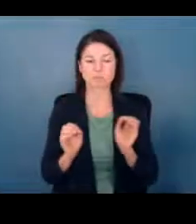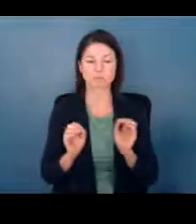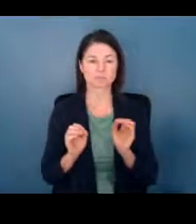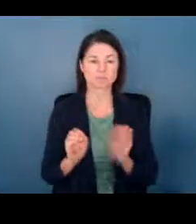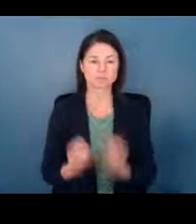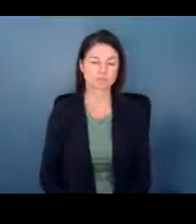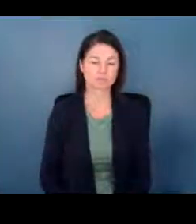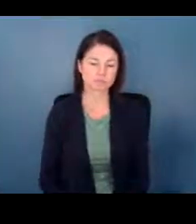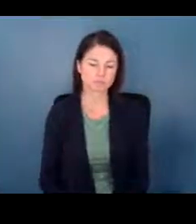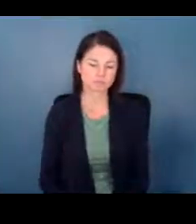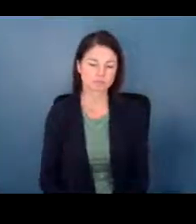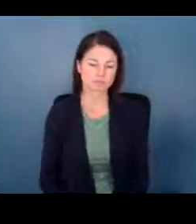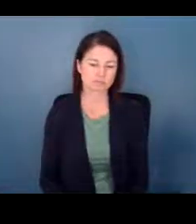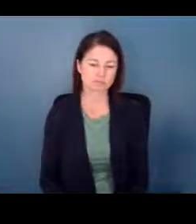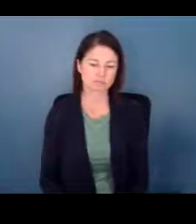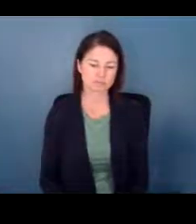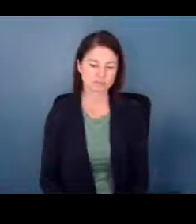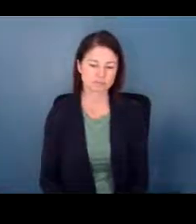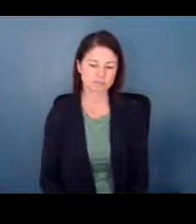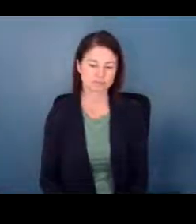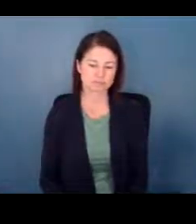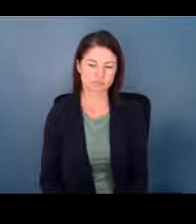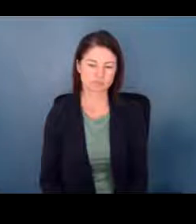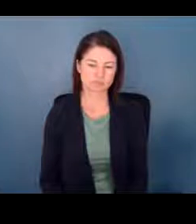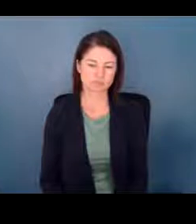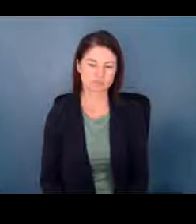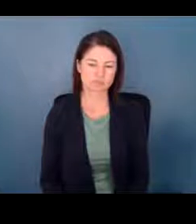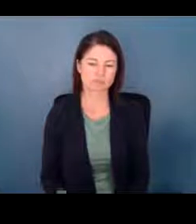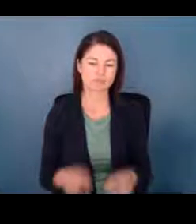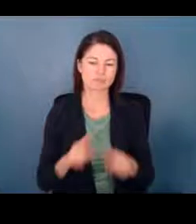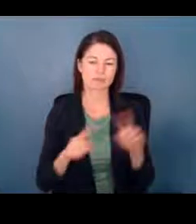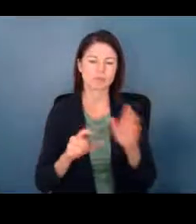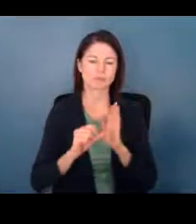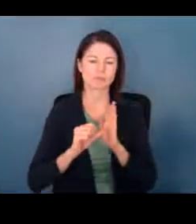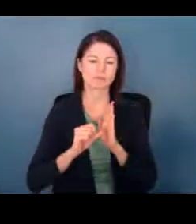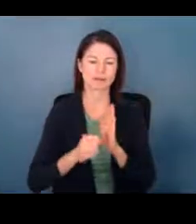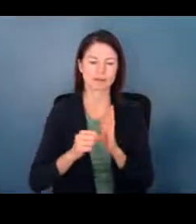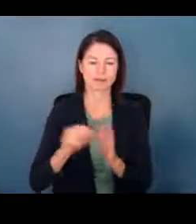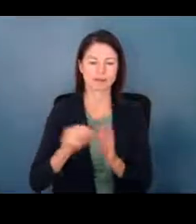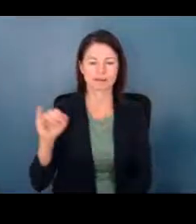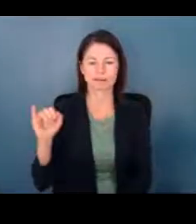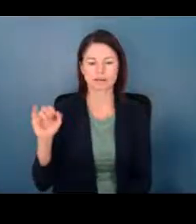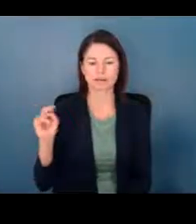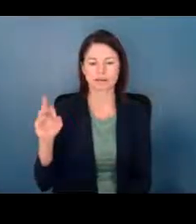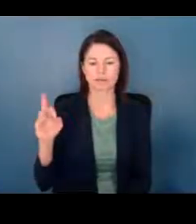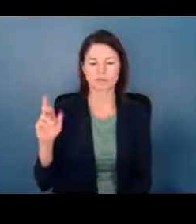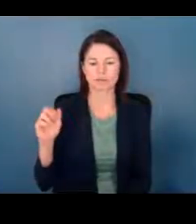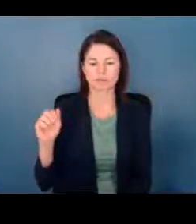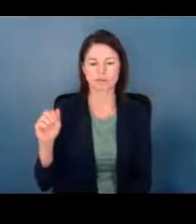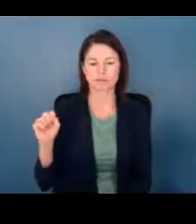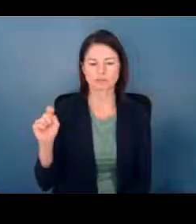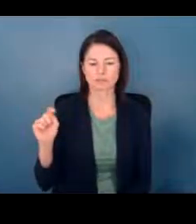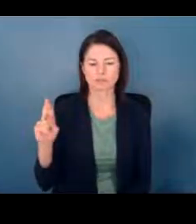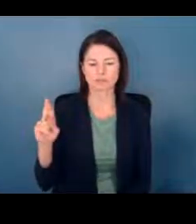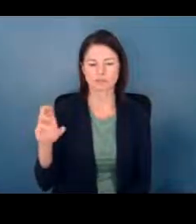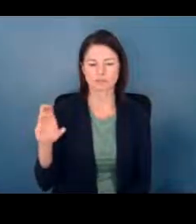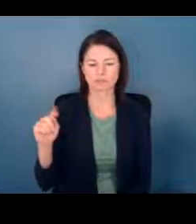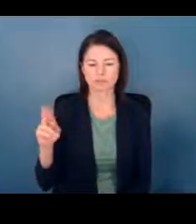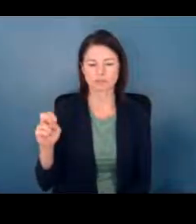But I do want to highlight in the Infrastructure Investment and Jobs Act, there is a new recommendation